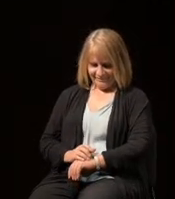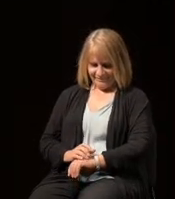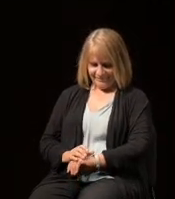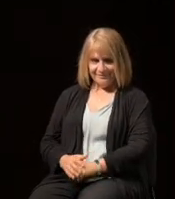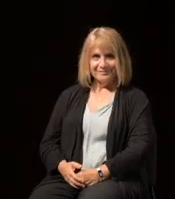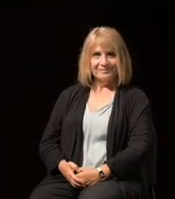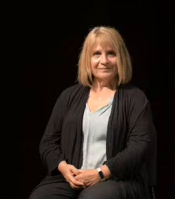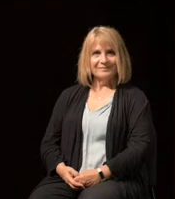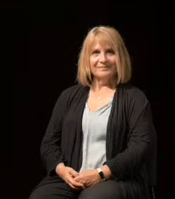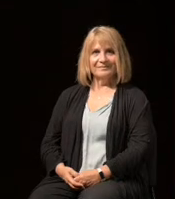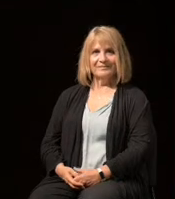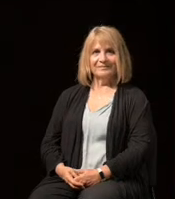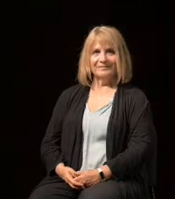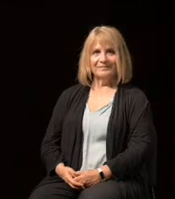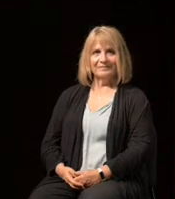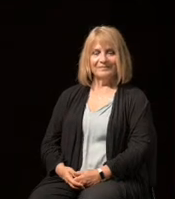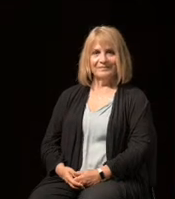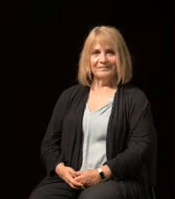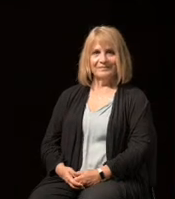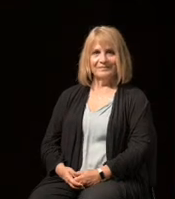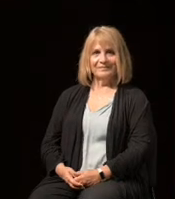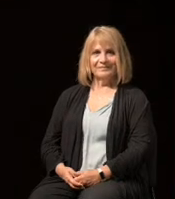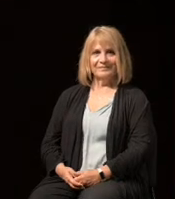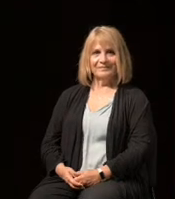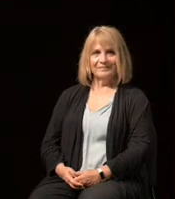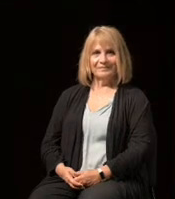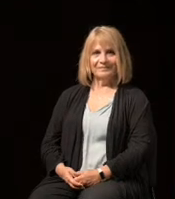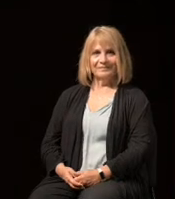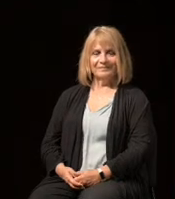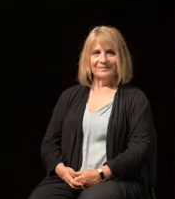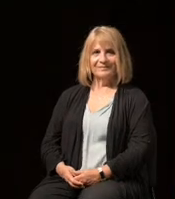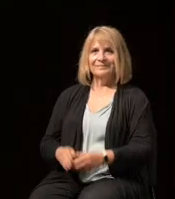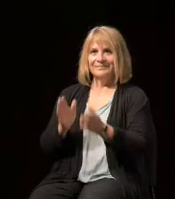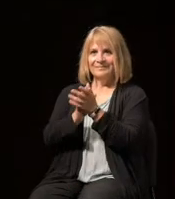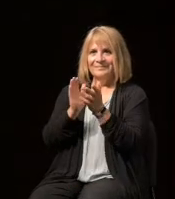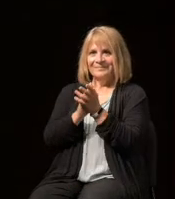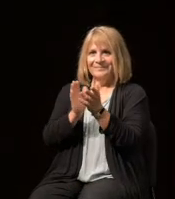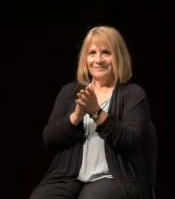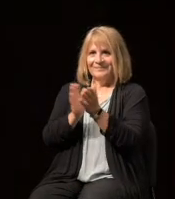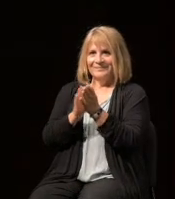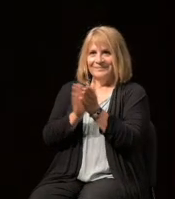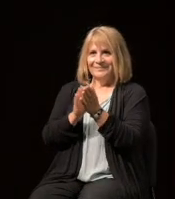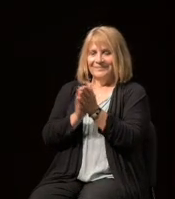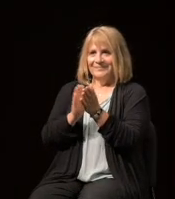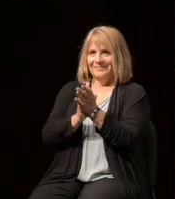Scott, Jonathan Wilson, and Bob Wilson.